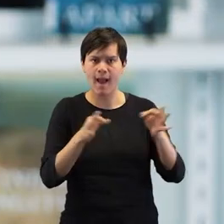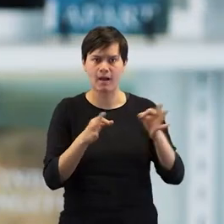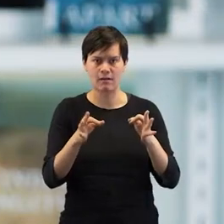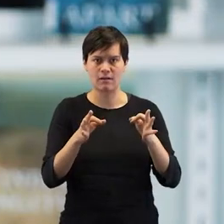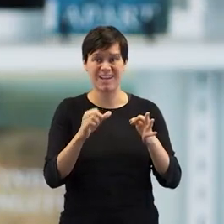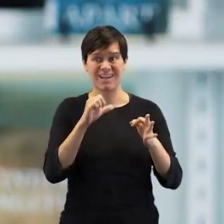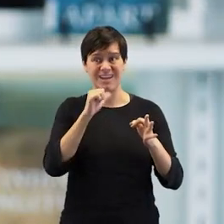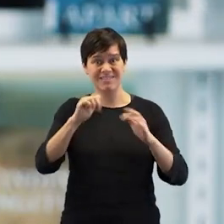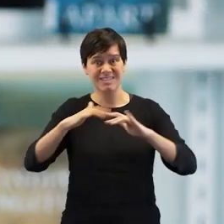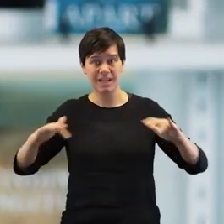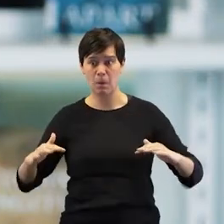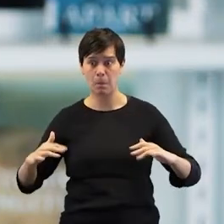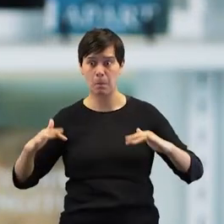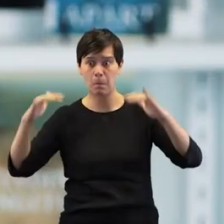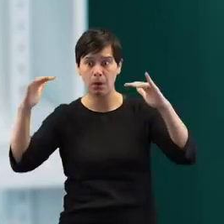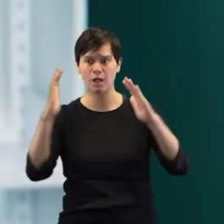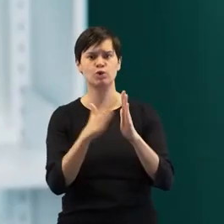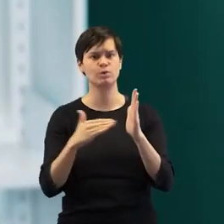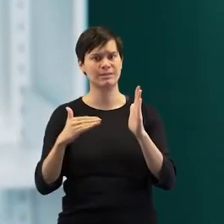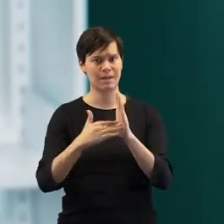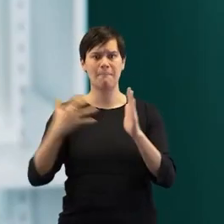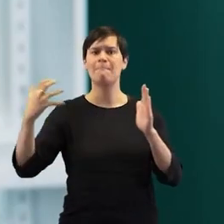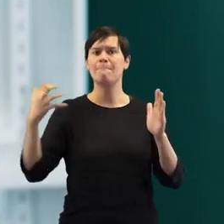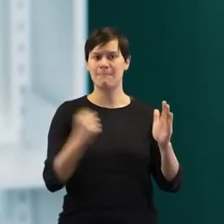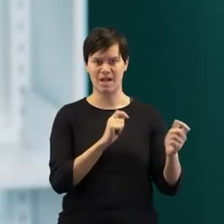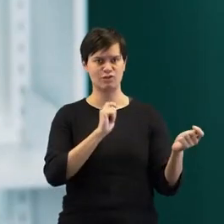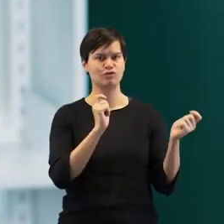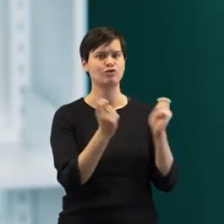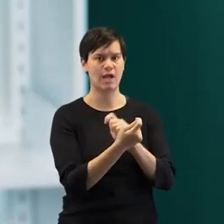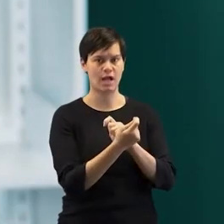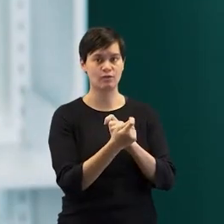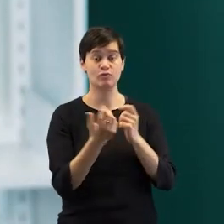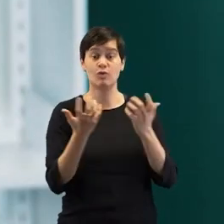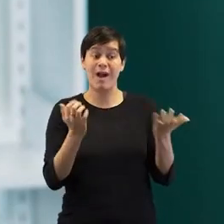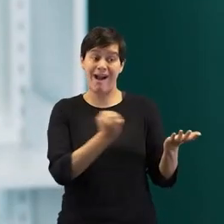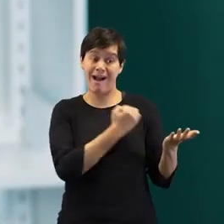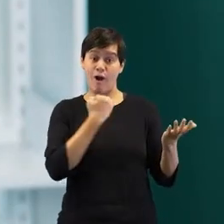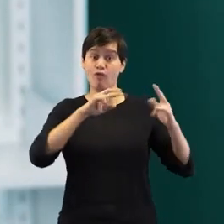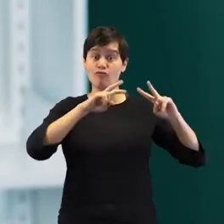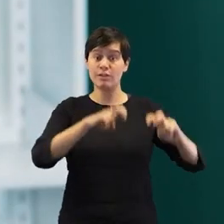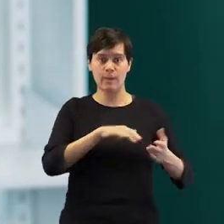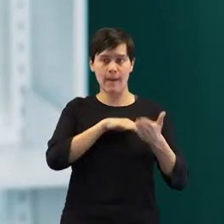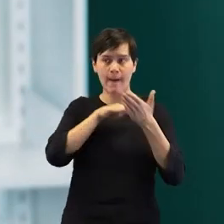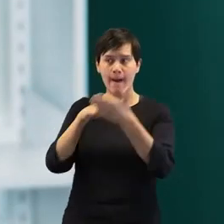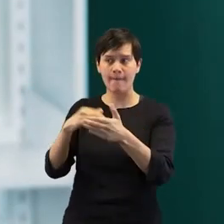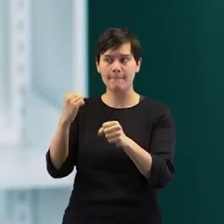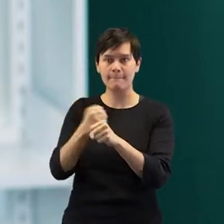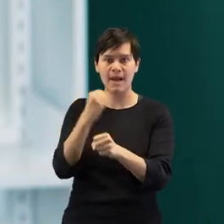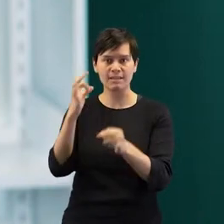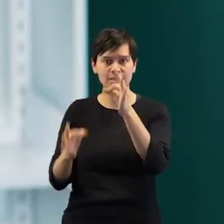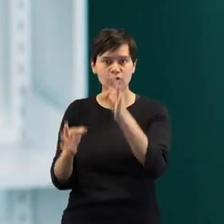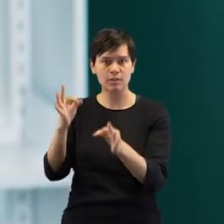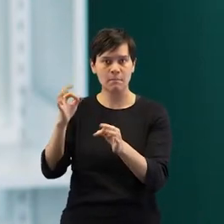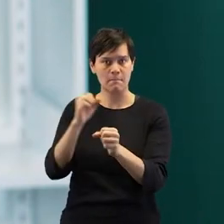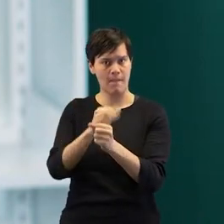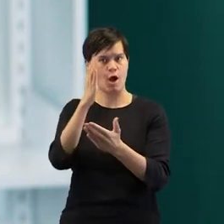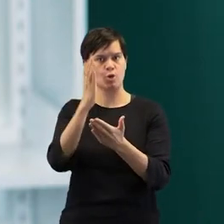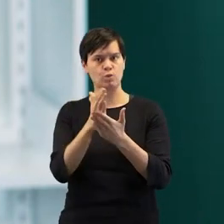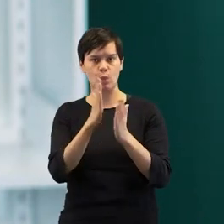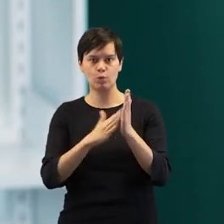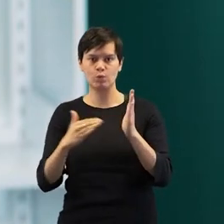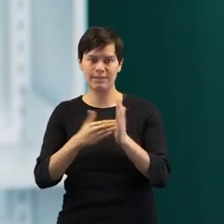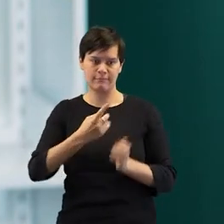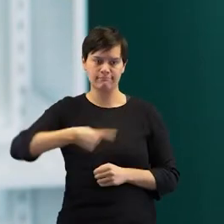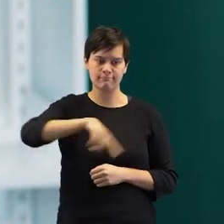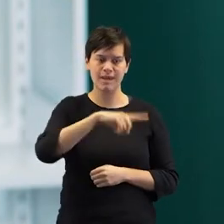level rise and how New Zealand must adapt to it, this is where our research is having a direct impact on planning and decision